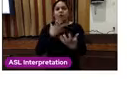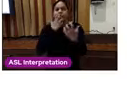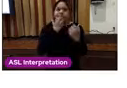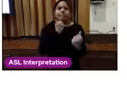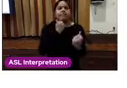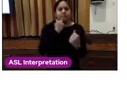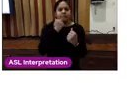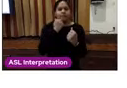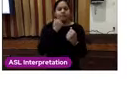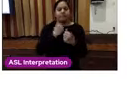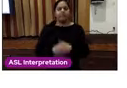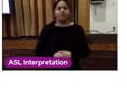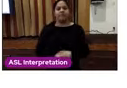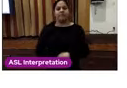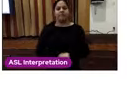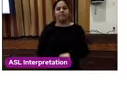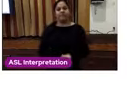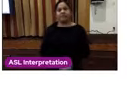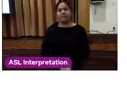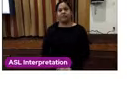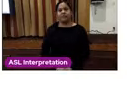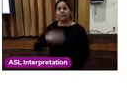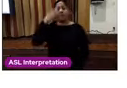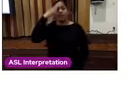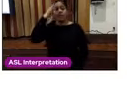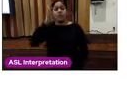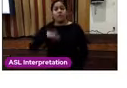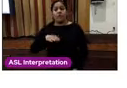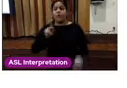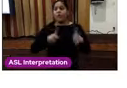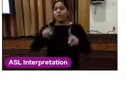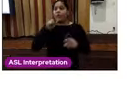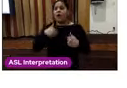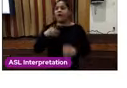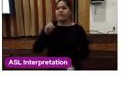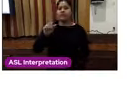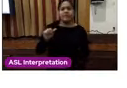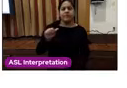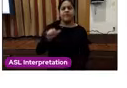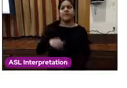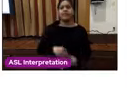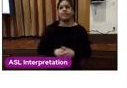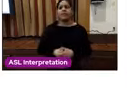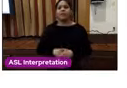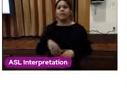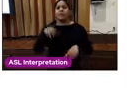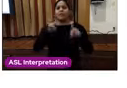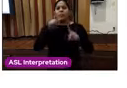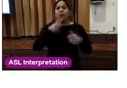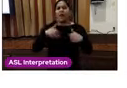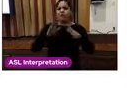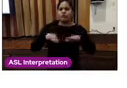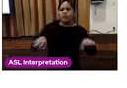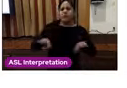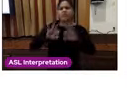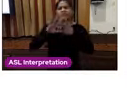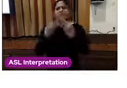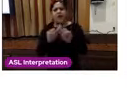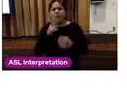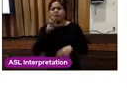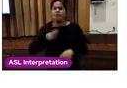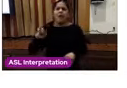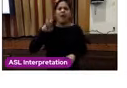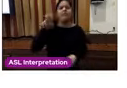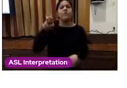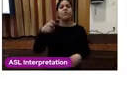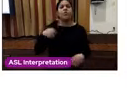so for our neighbors with disabilities, our neighbors with children, family, traveling,